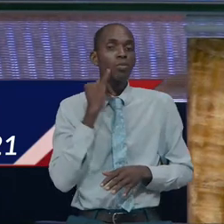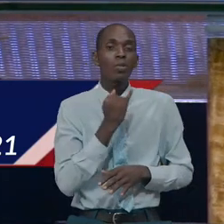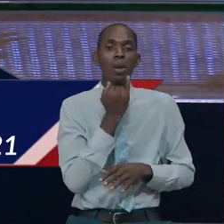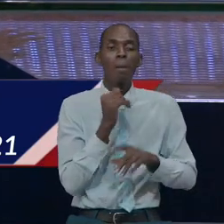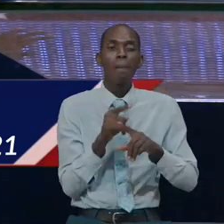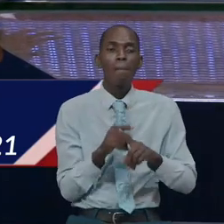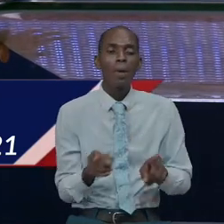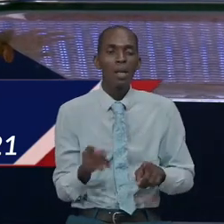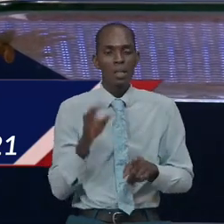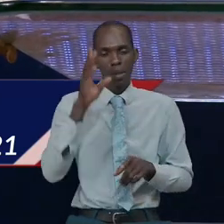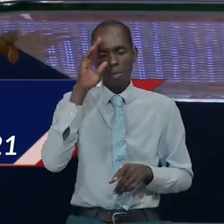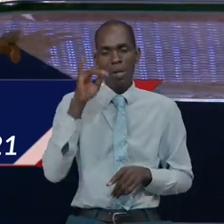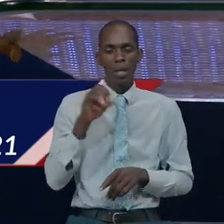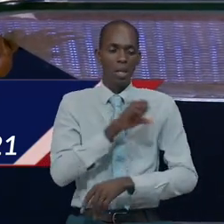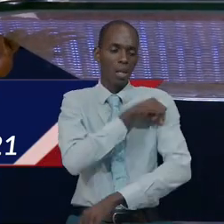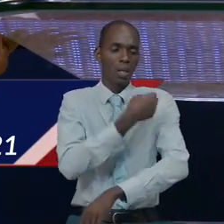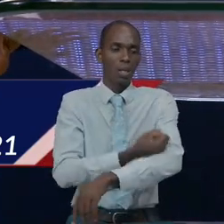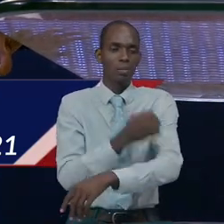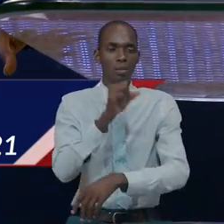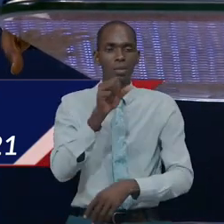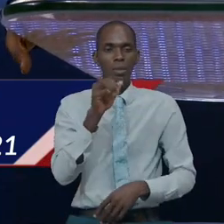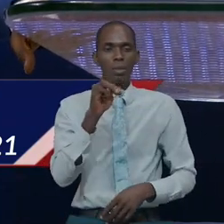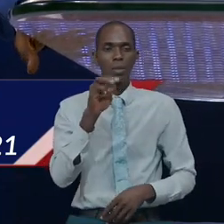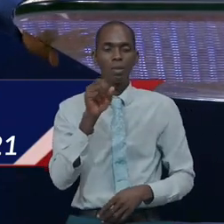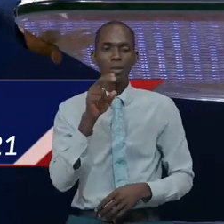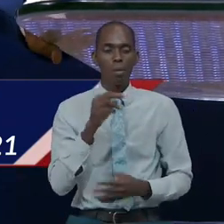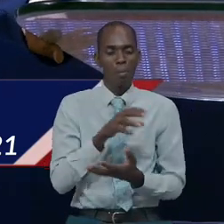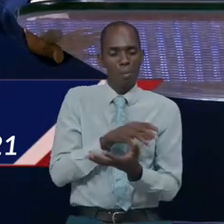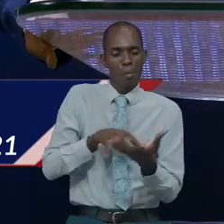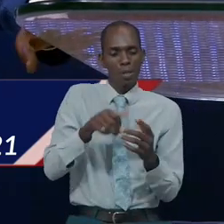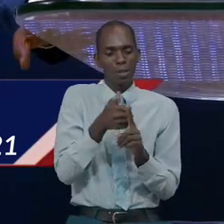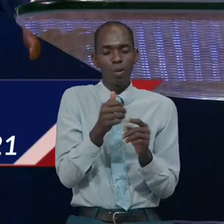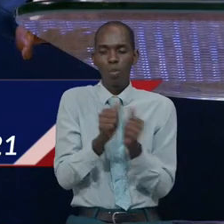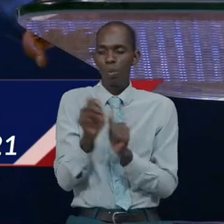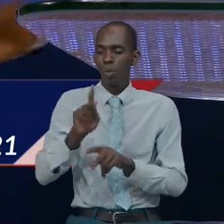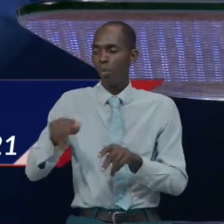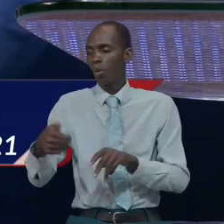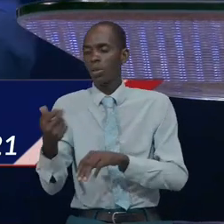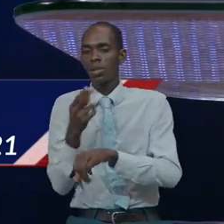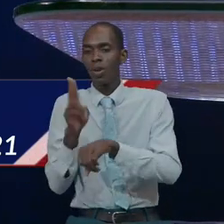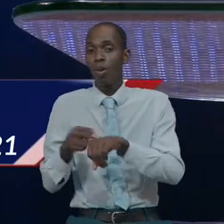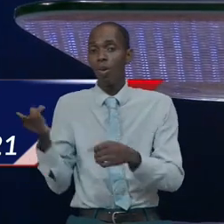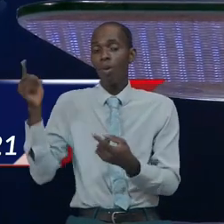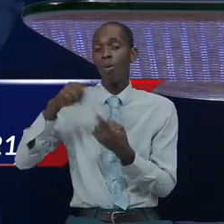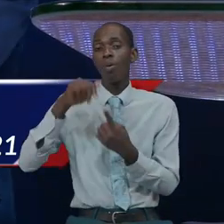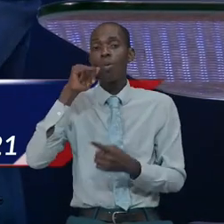he mixed himself with the people in the other nations until Delilah came.